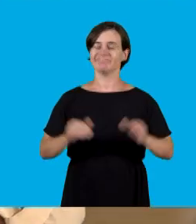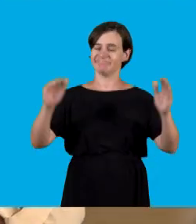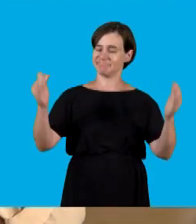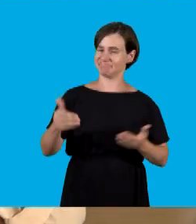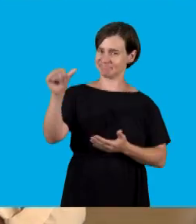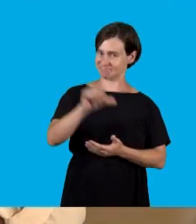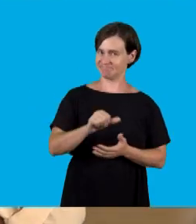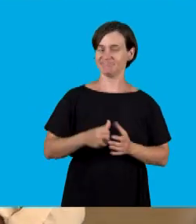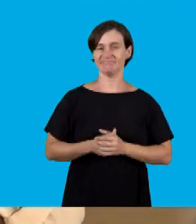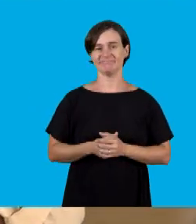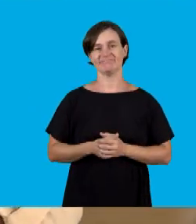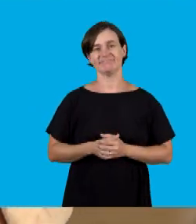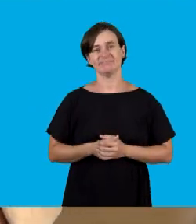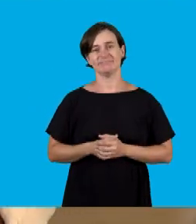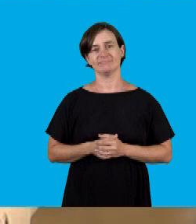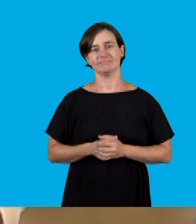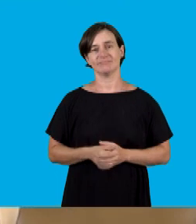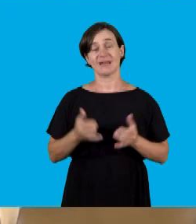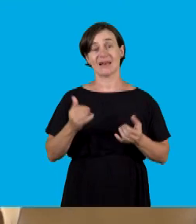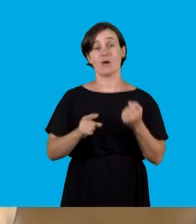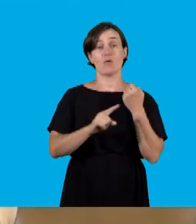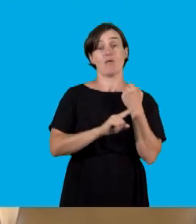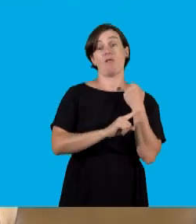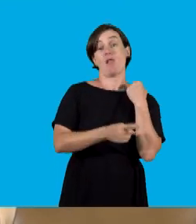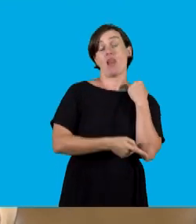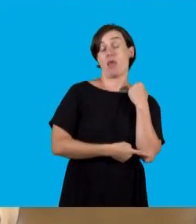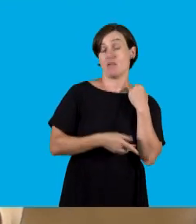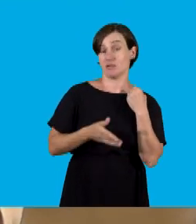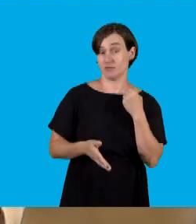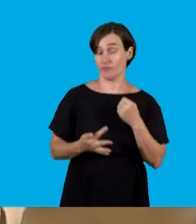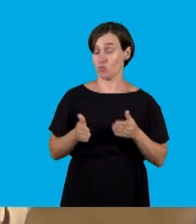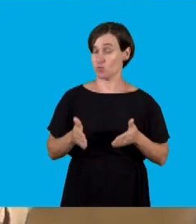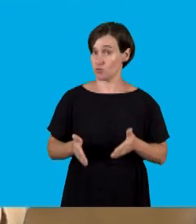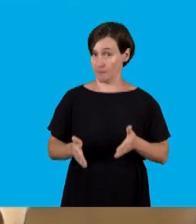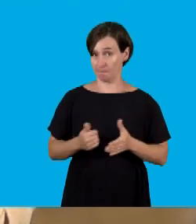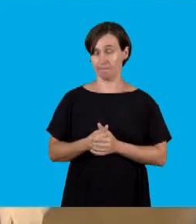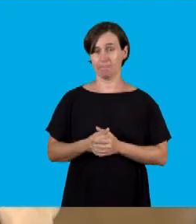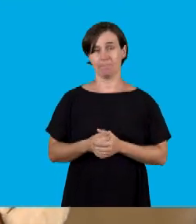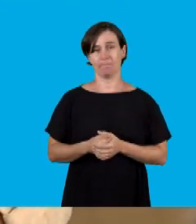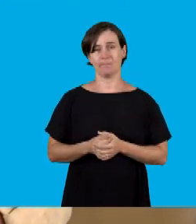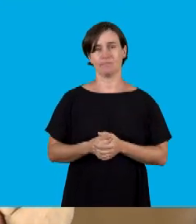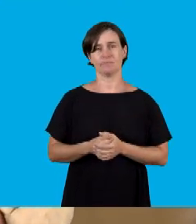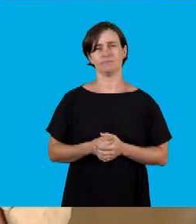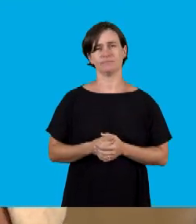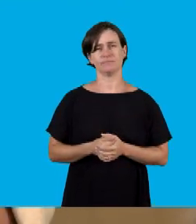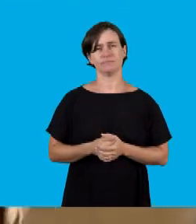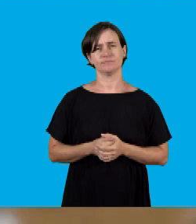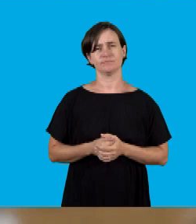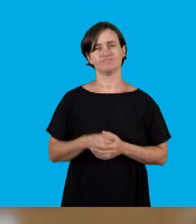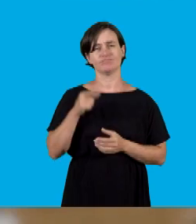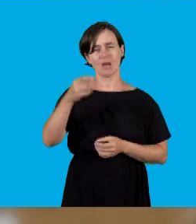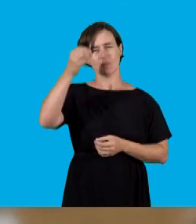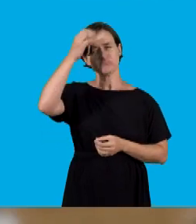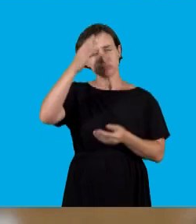Welcome back, learners. Now let's do the last part of our lesson. So the conceptual mind map that we